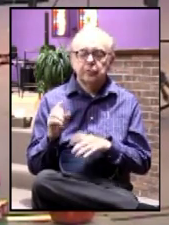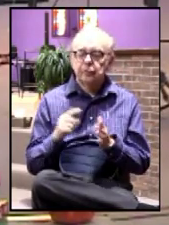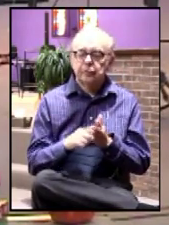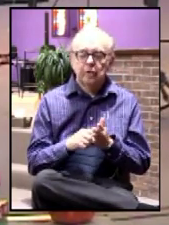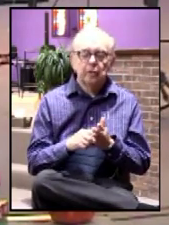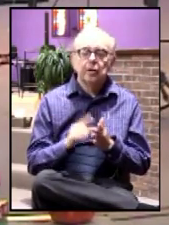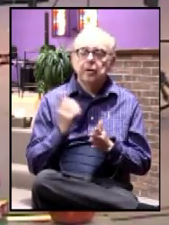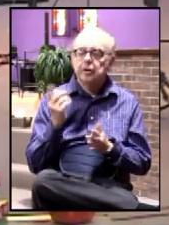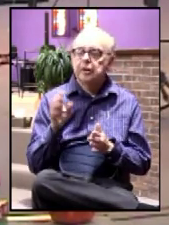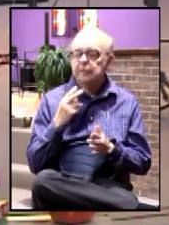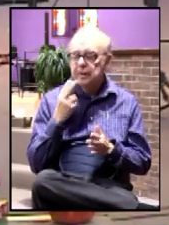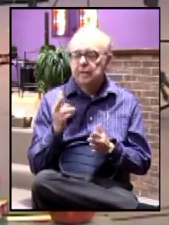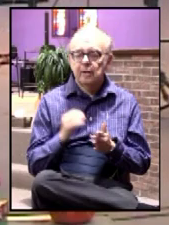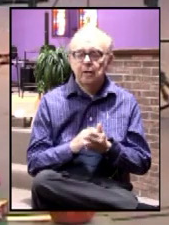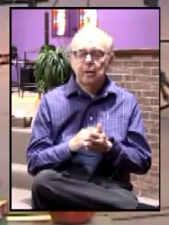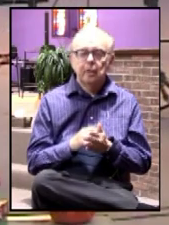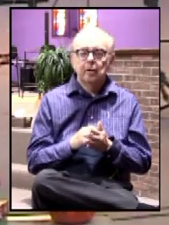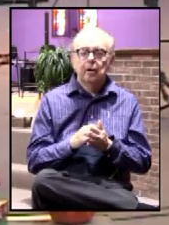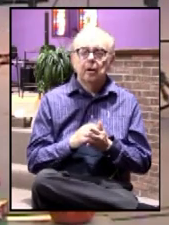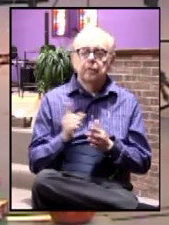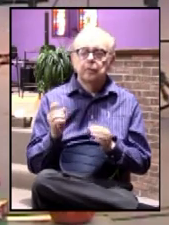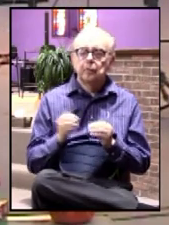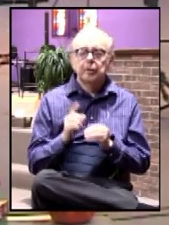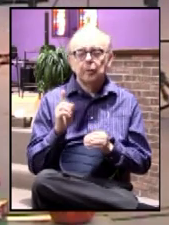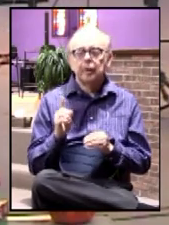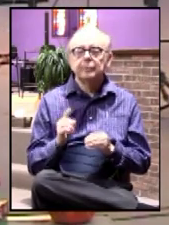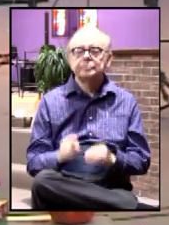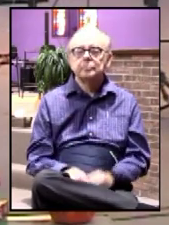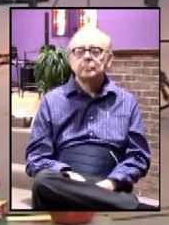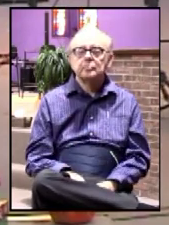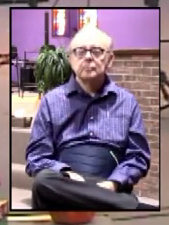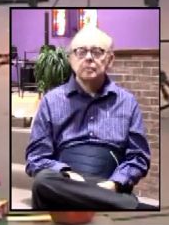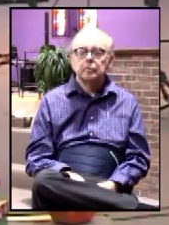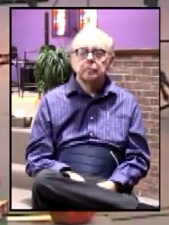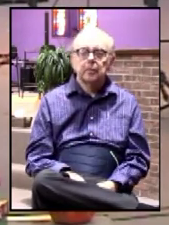Rogers' show. Let's just do one more.